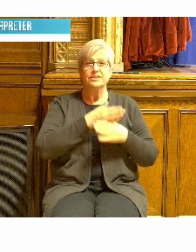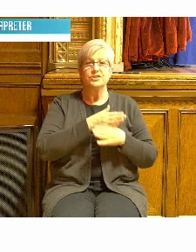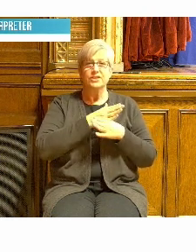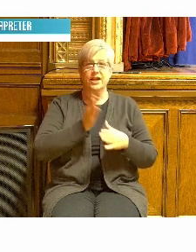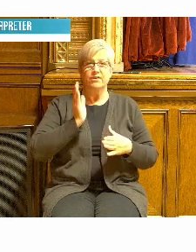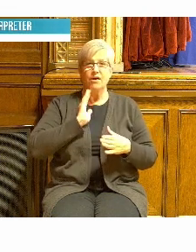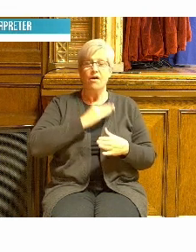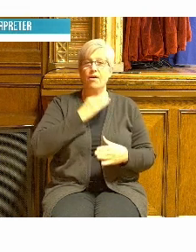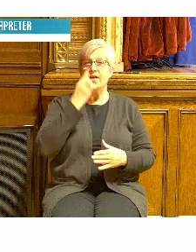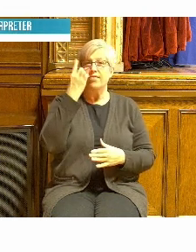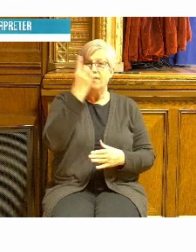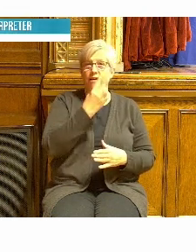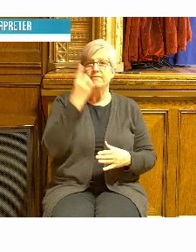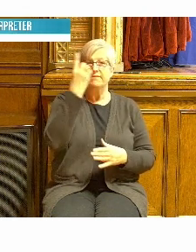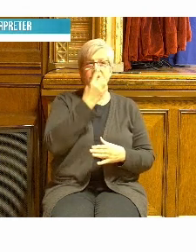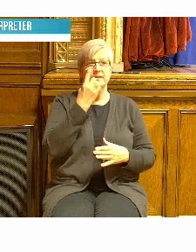our